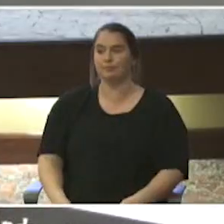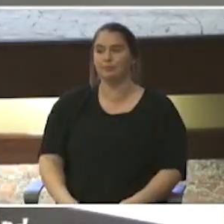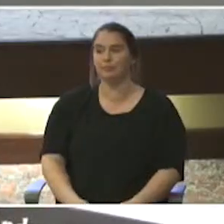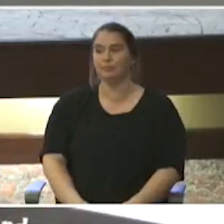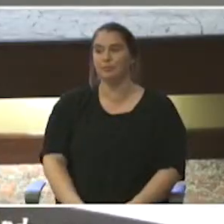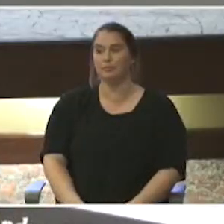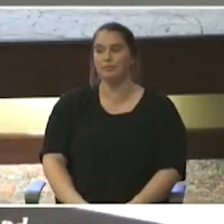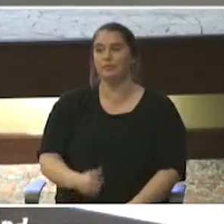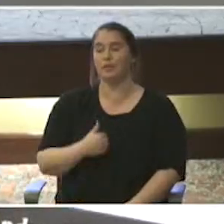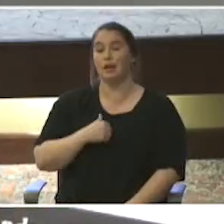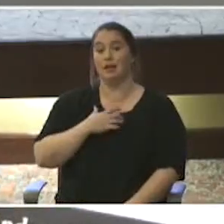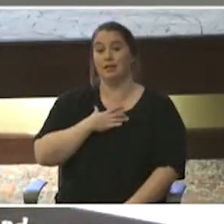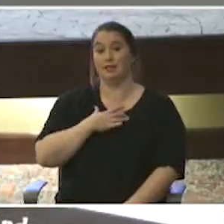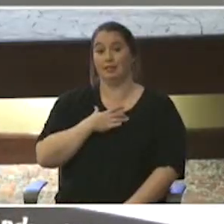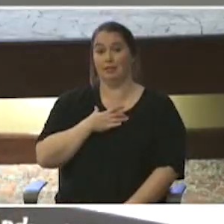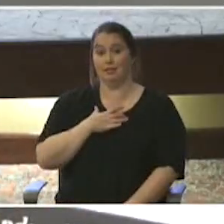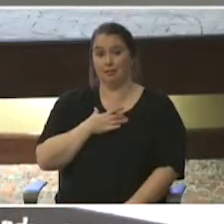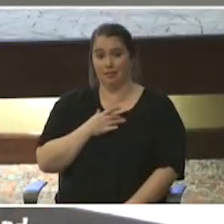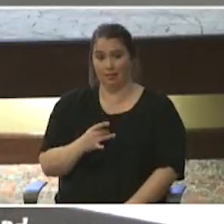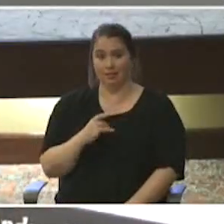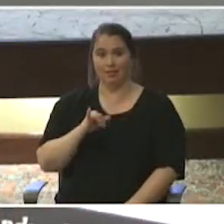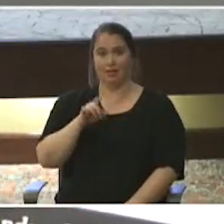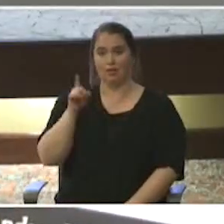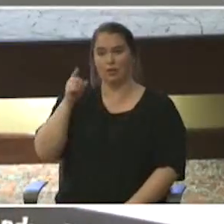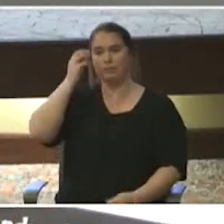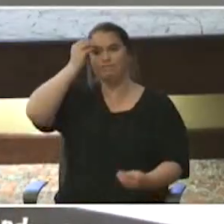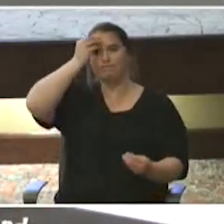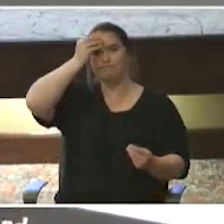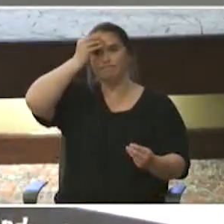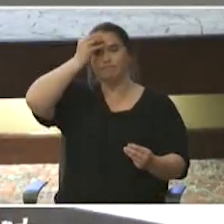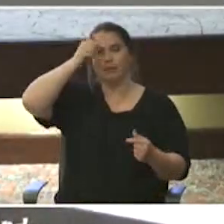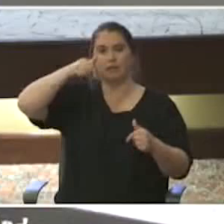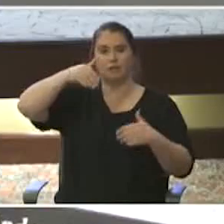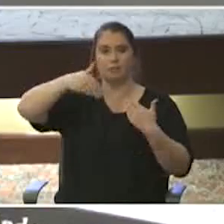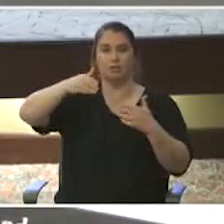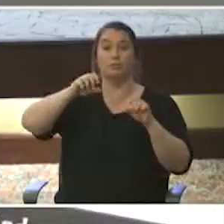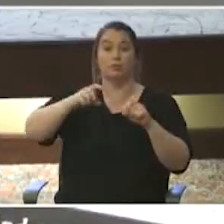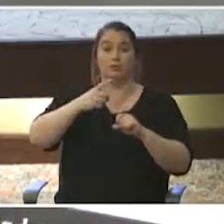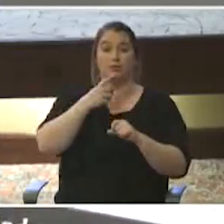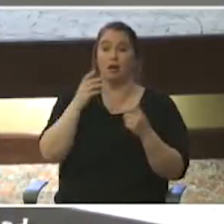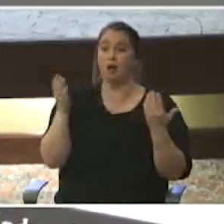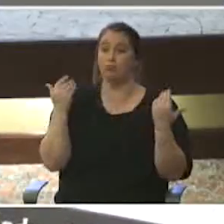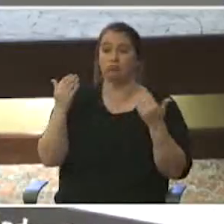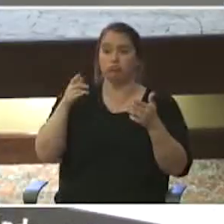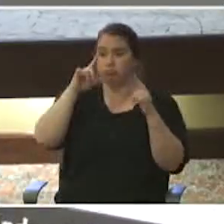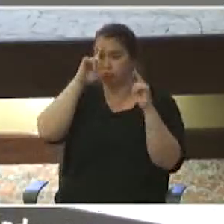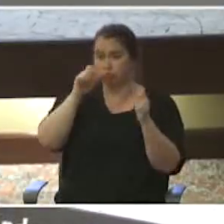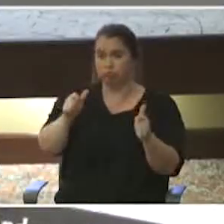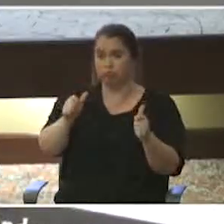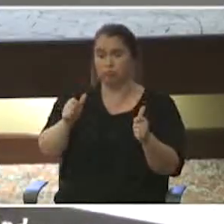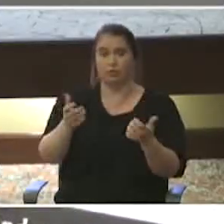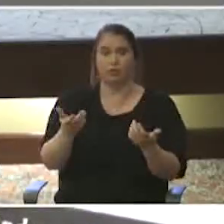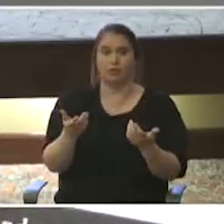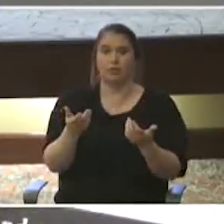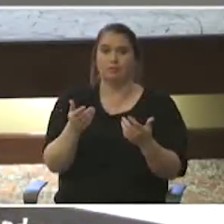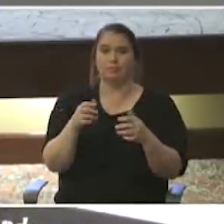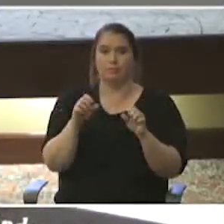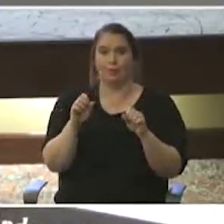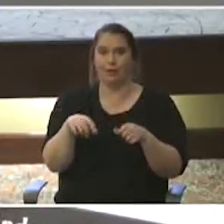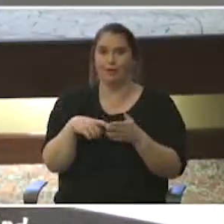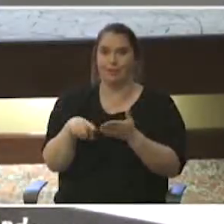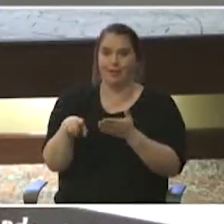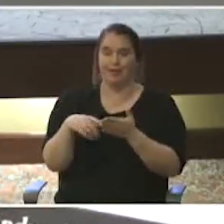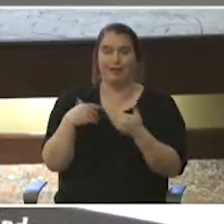I like that we're being super thoughtful about this process, because we could have just opened it up, all right, developer one, pay us some money and